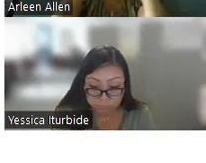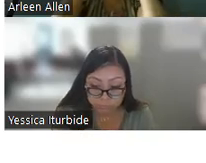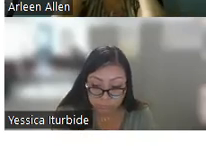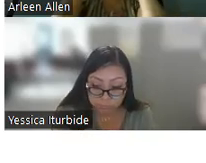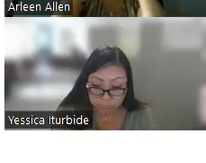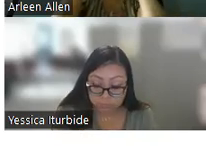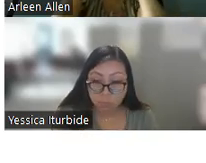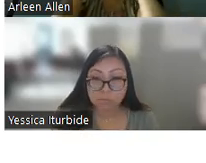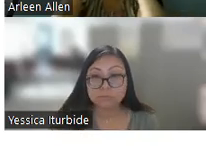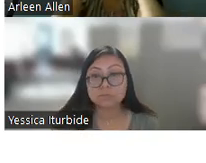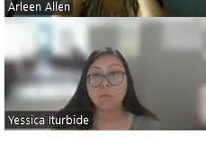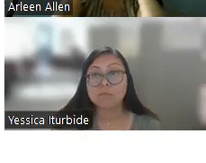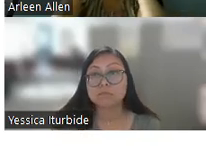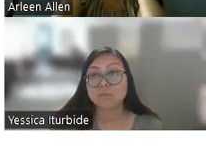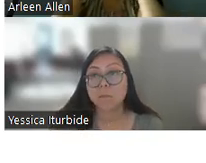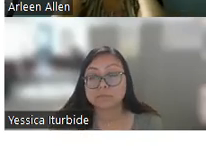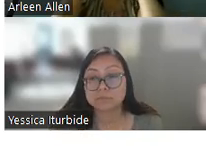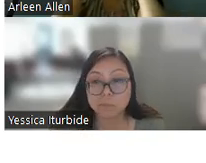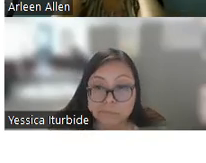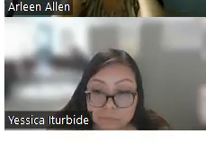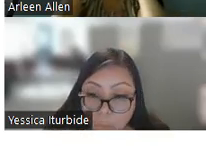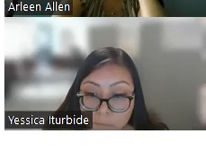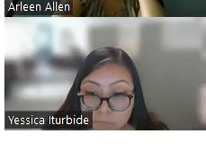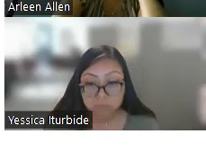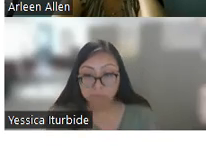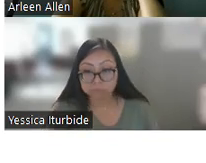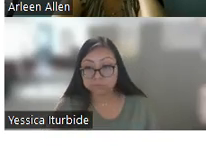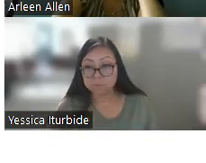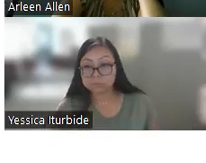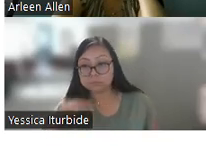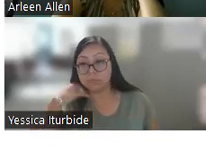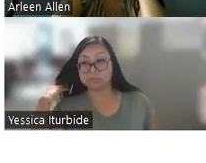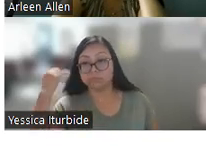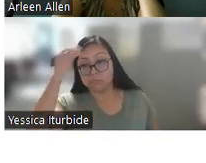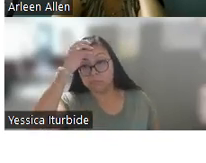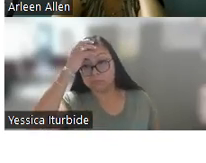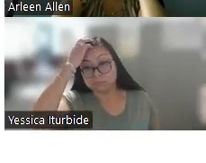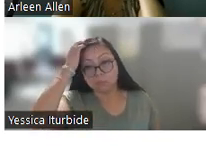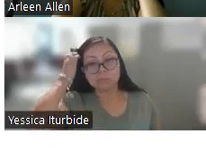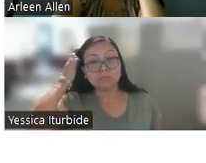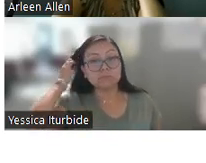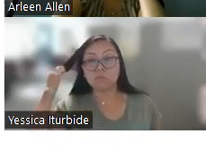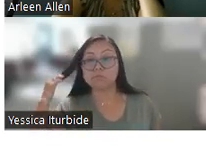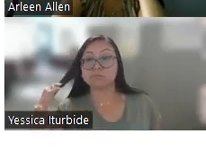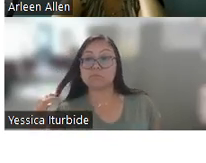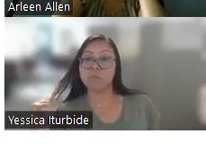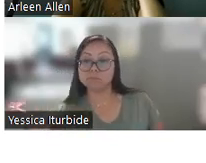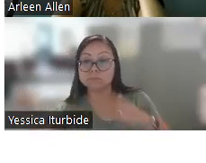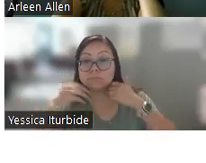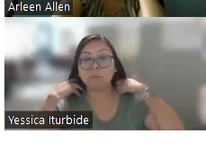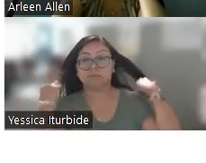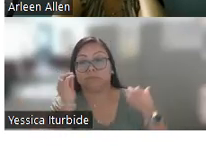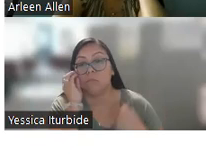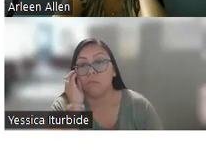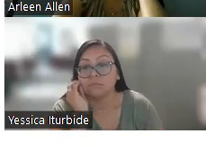to help create a safe learning environment for our presenters and for everyone in this space together, that you be present, that